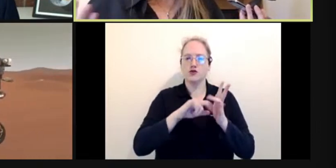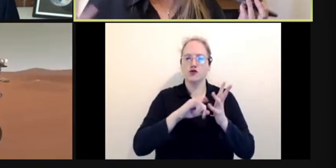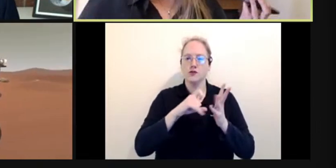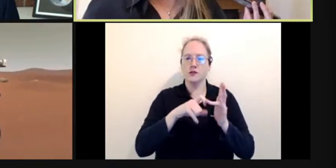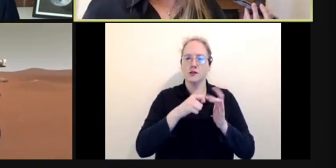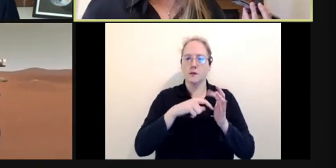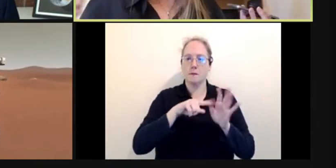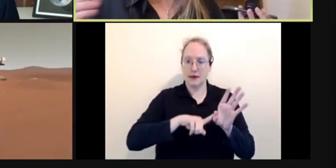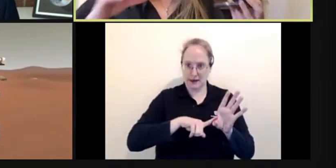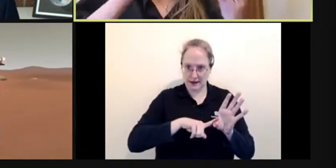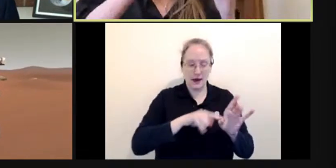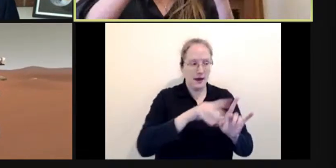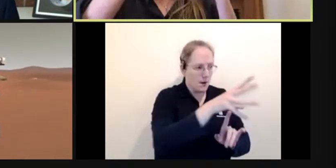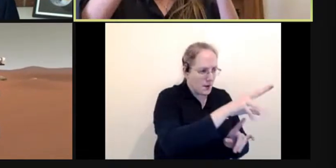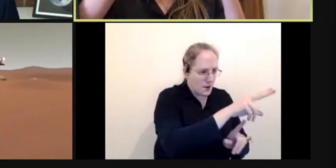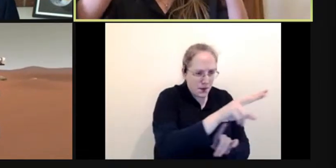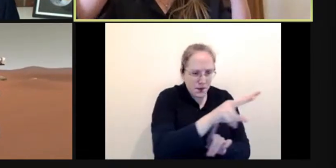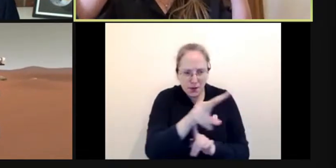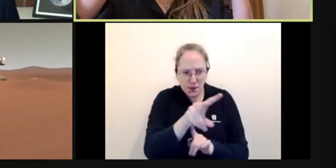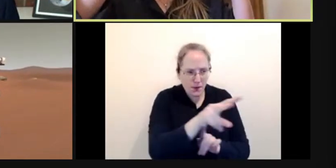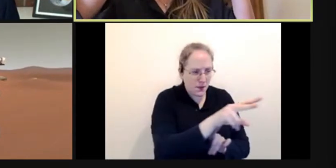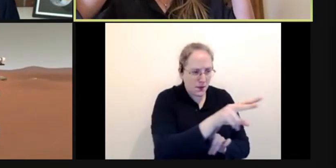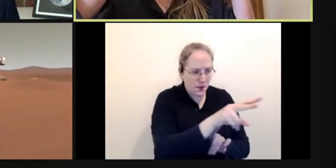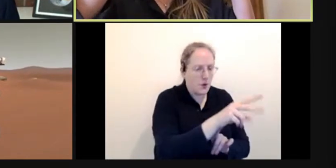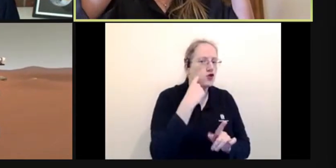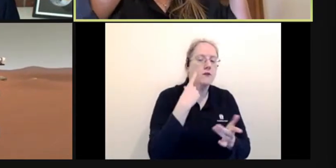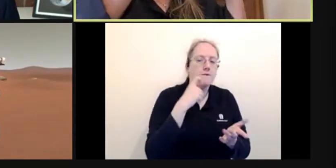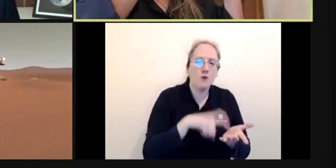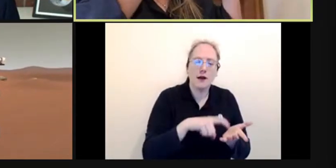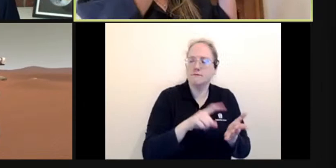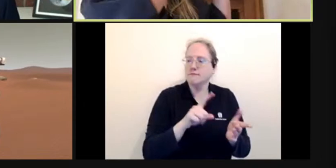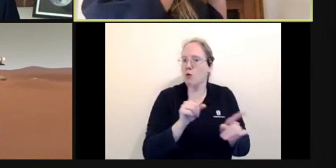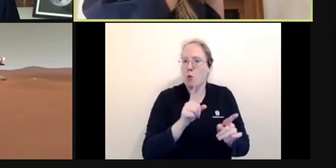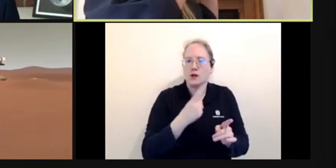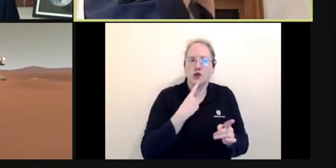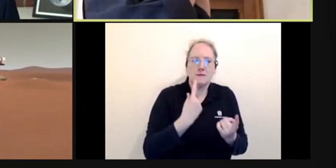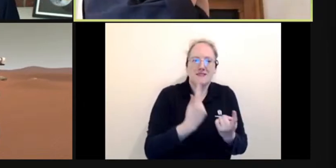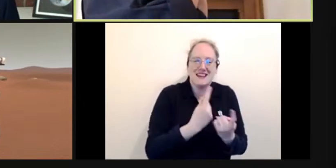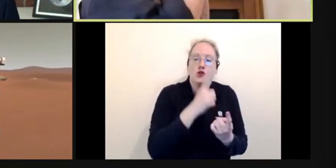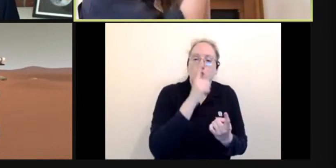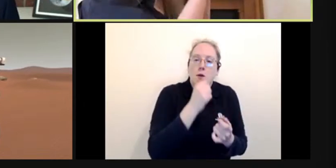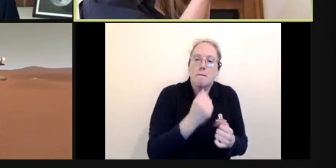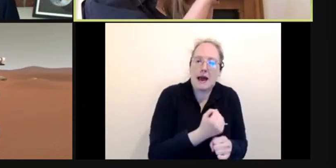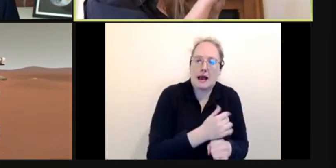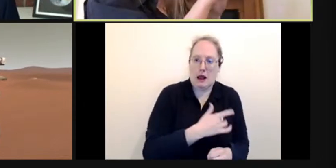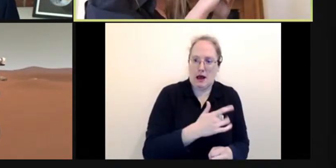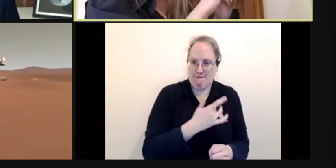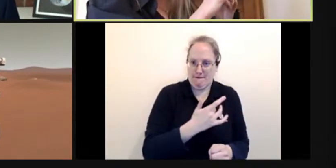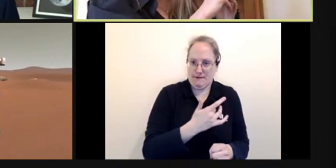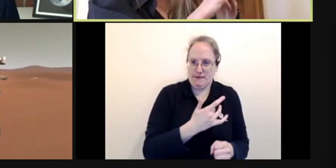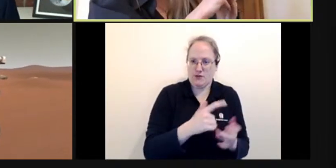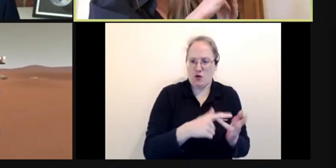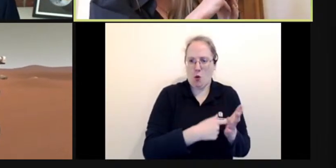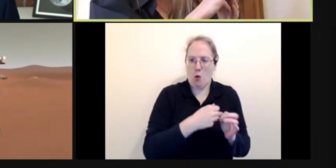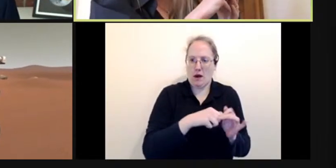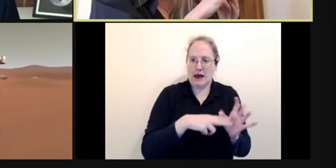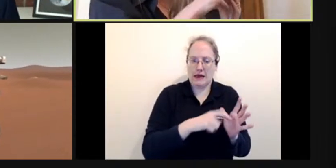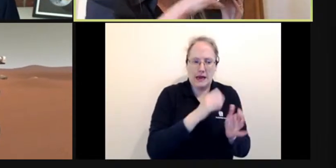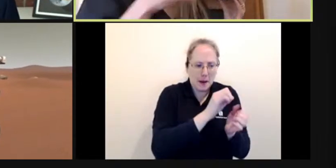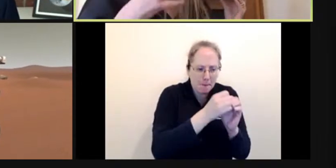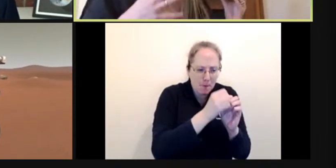substance that creates life. Now, Perseverance hasn't been without its struggles. It's been a pretty successful